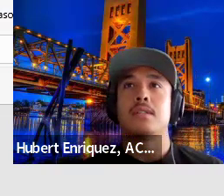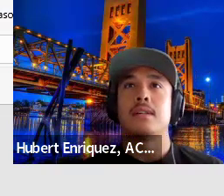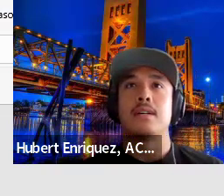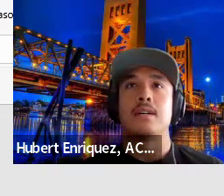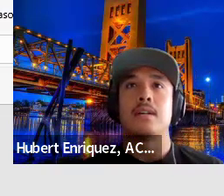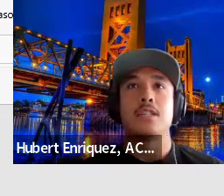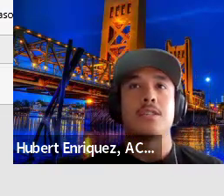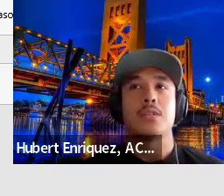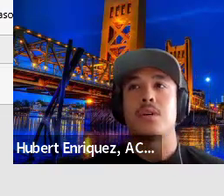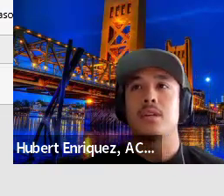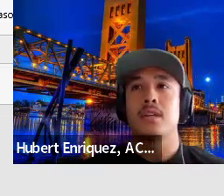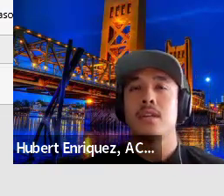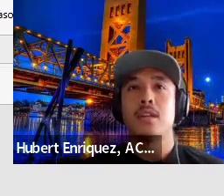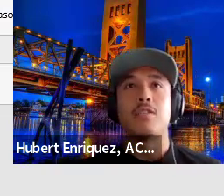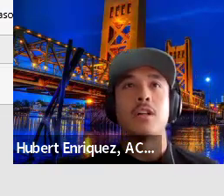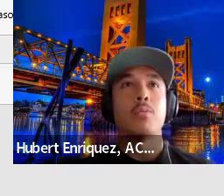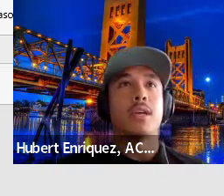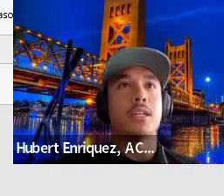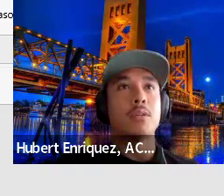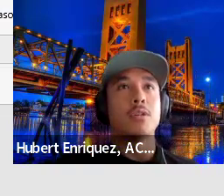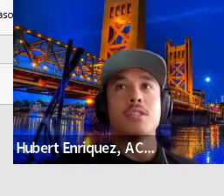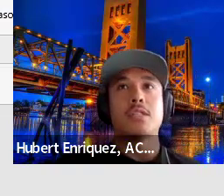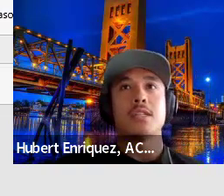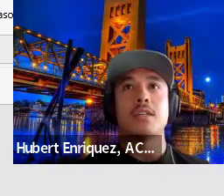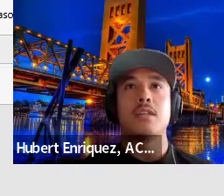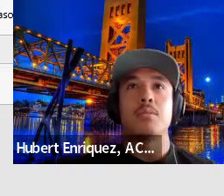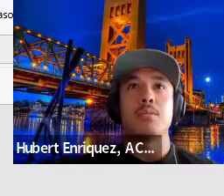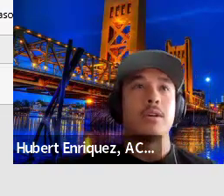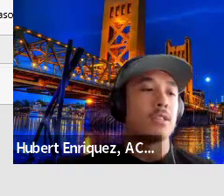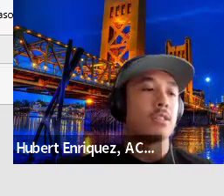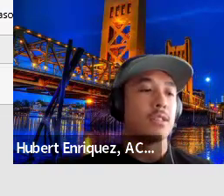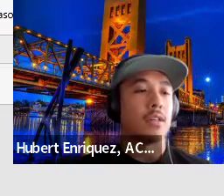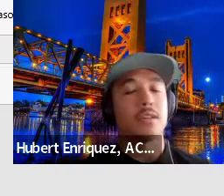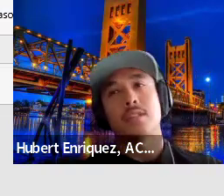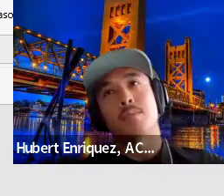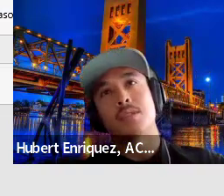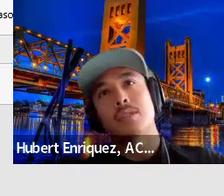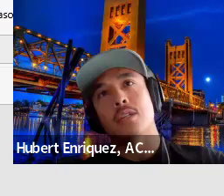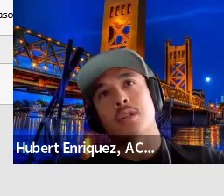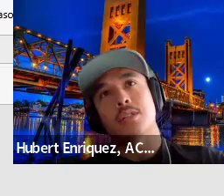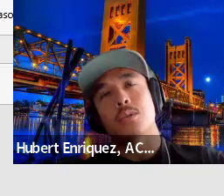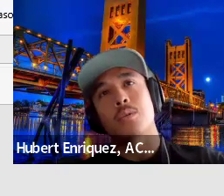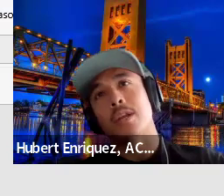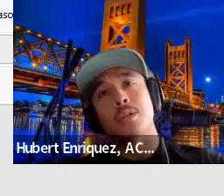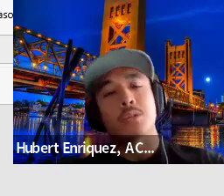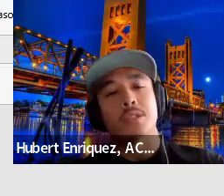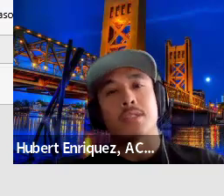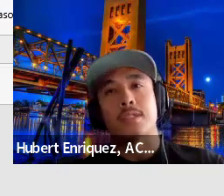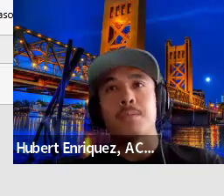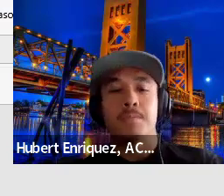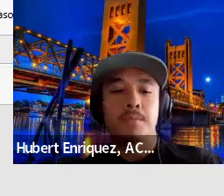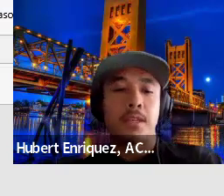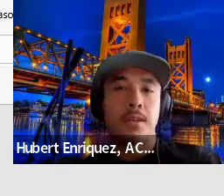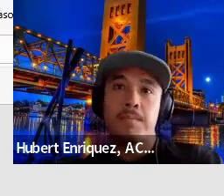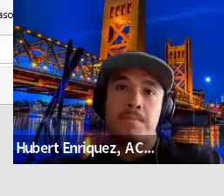as well, in case you guys want to, follow up with any emergency preparedness tips and tricks or any